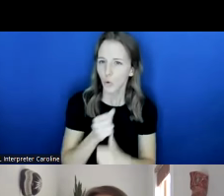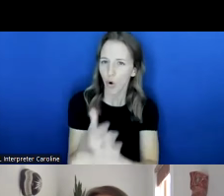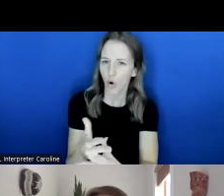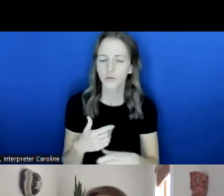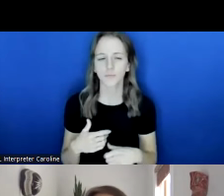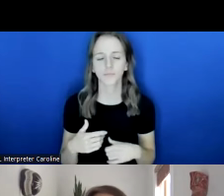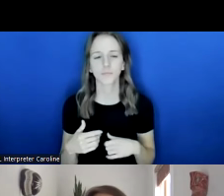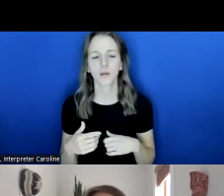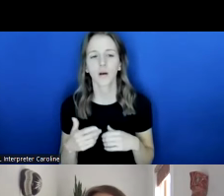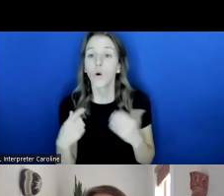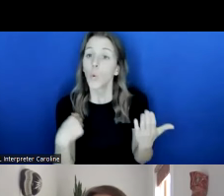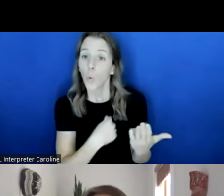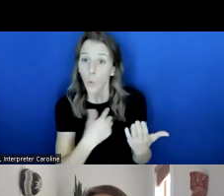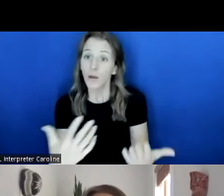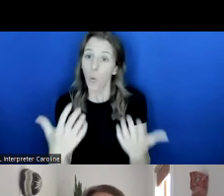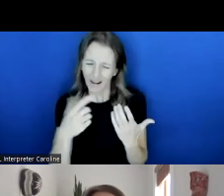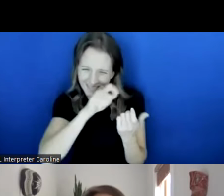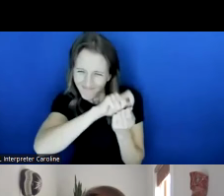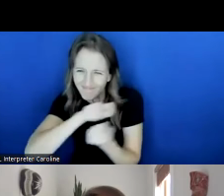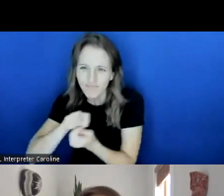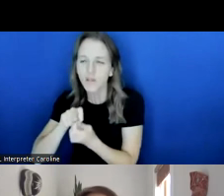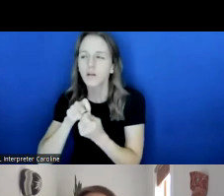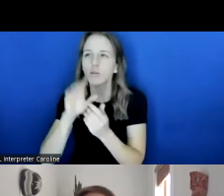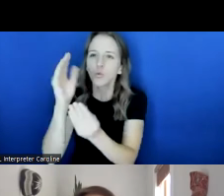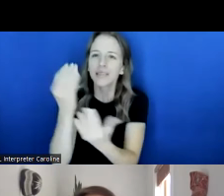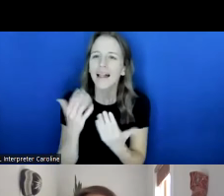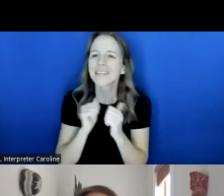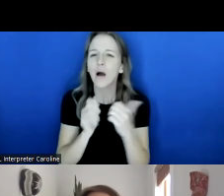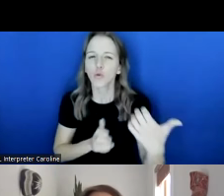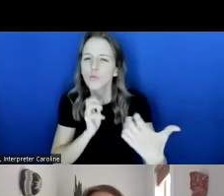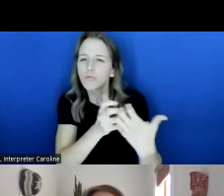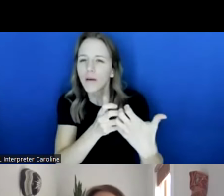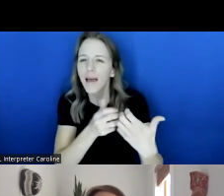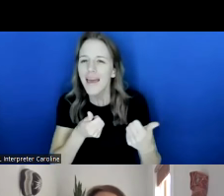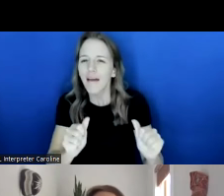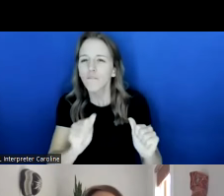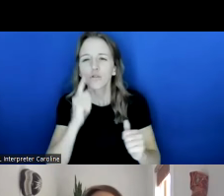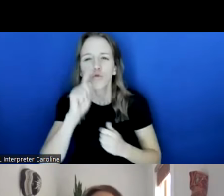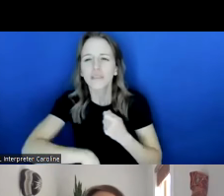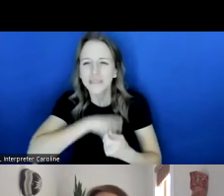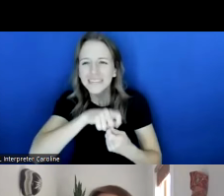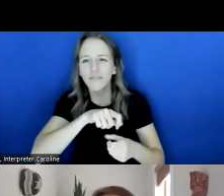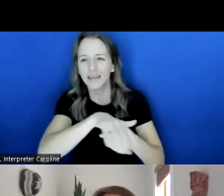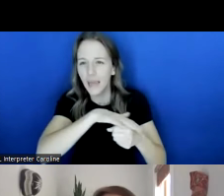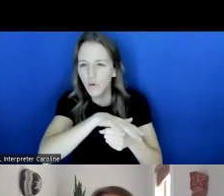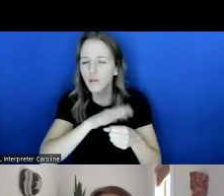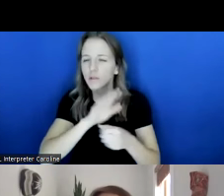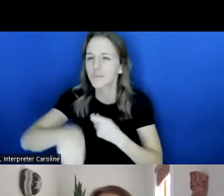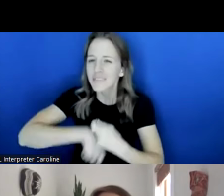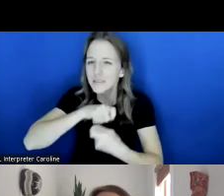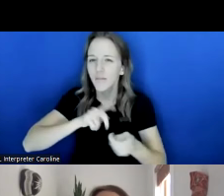tell us how to tailor efforts to specific geographies and specific populations. And so one of the challenges that